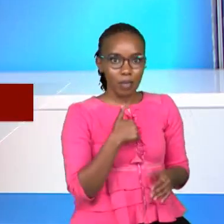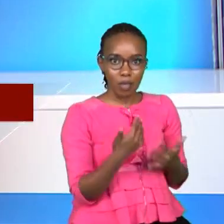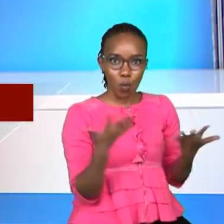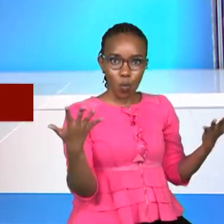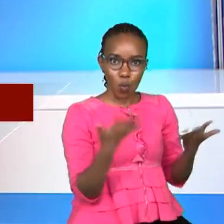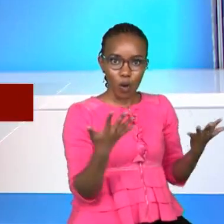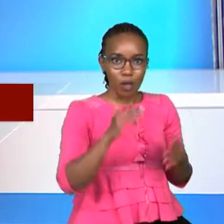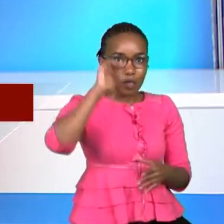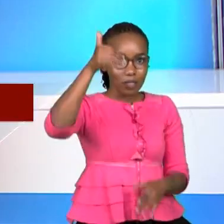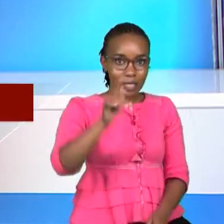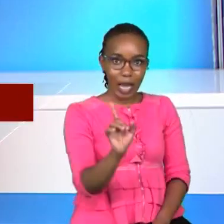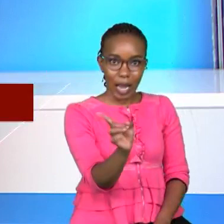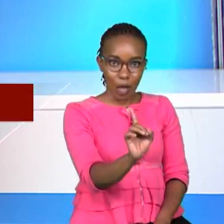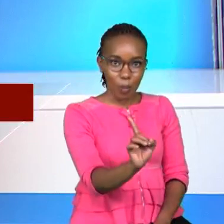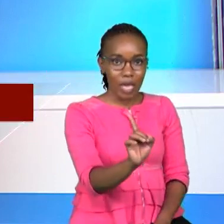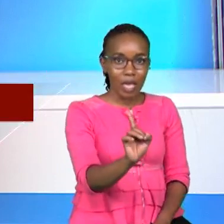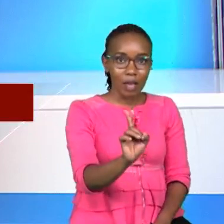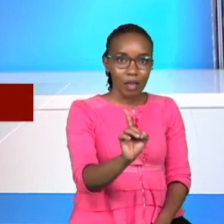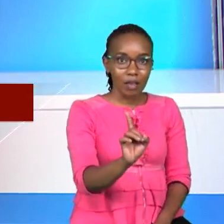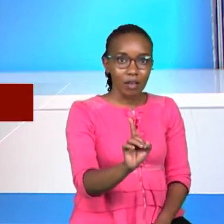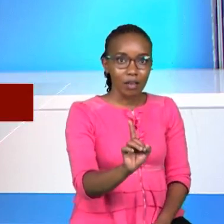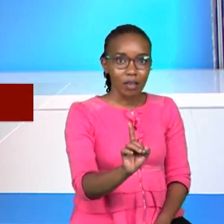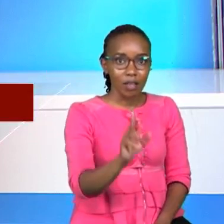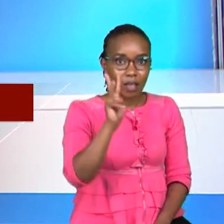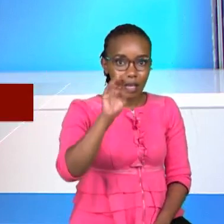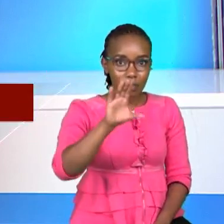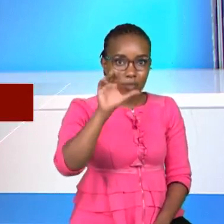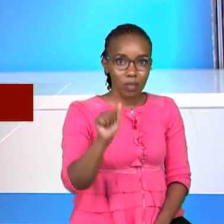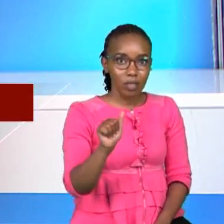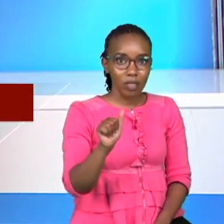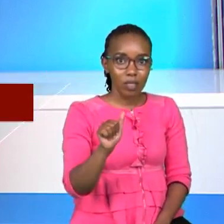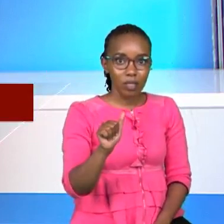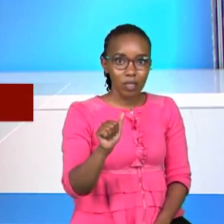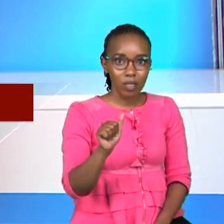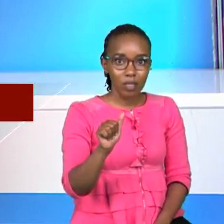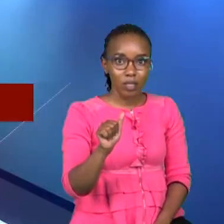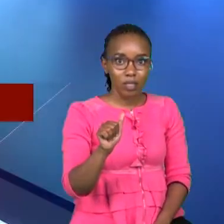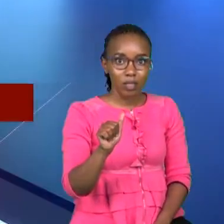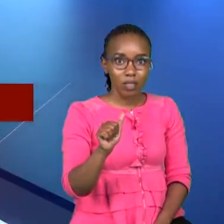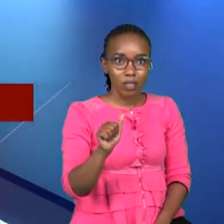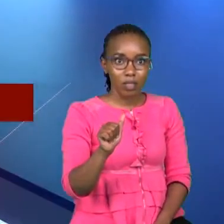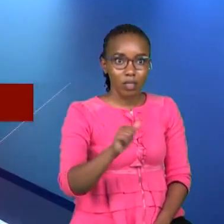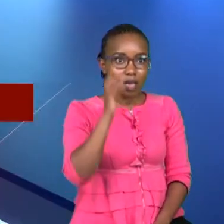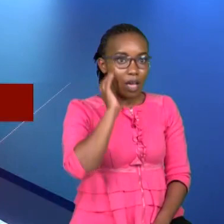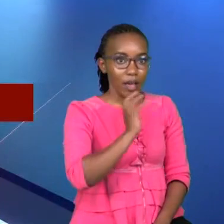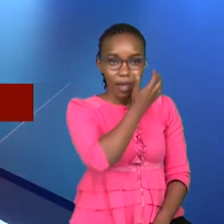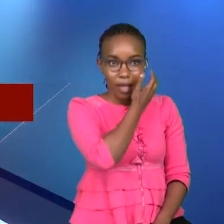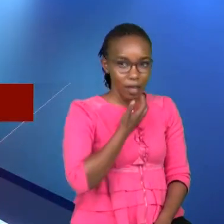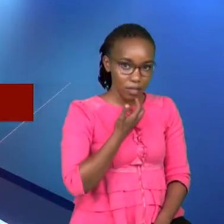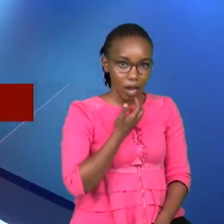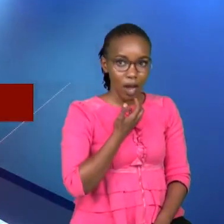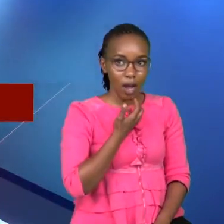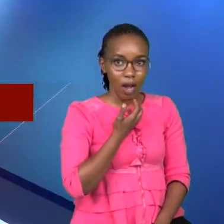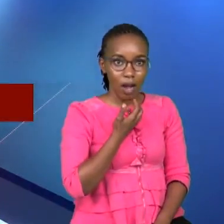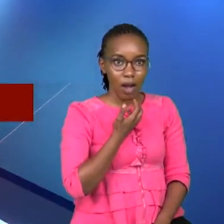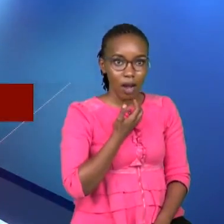the city of Nairobi, mm-hmm, Nairobi County. Mm-hmm. I'm vying for MCA of Woodley. MCA. Kenyatta Golf Course Ward.